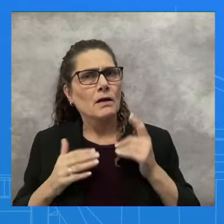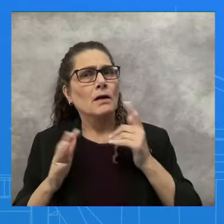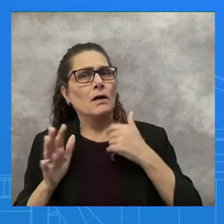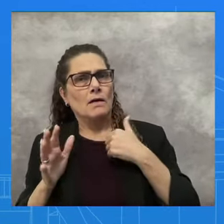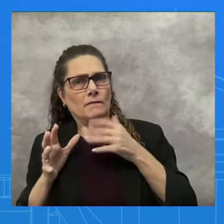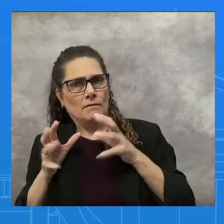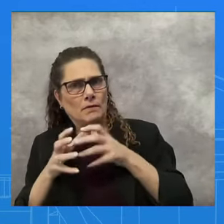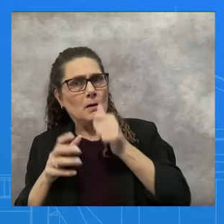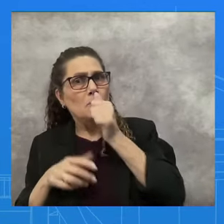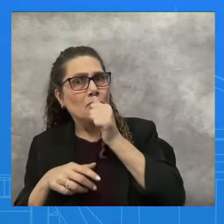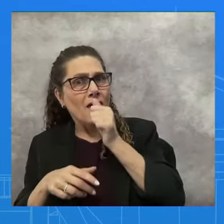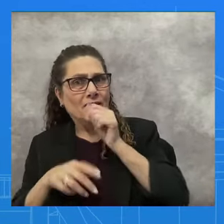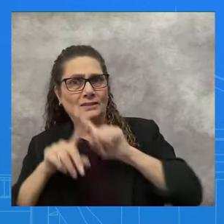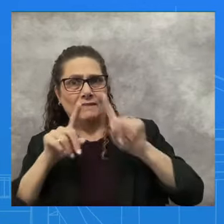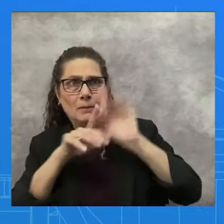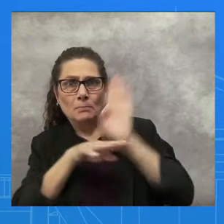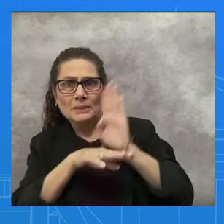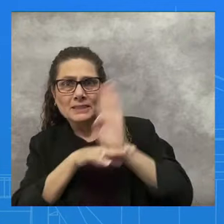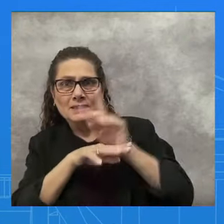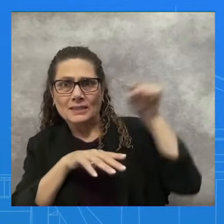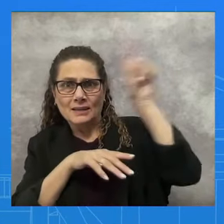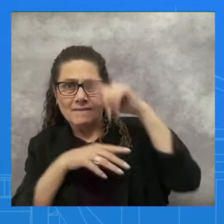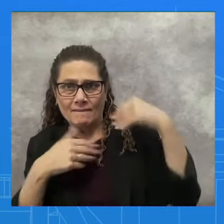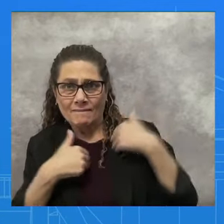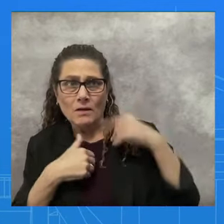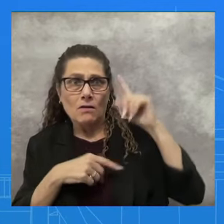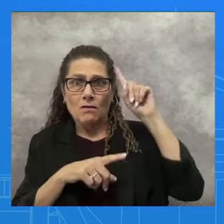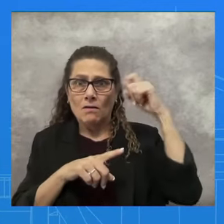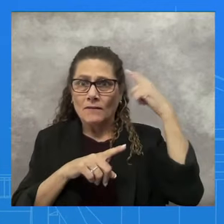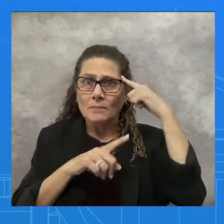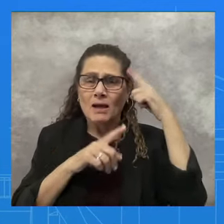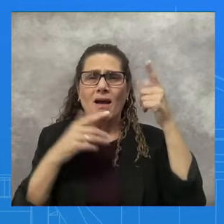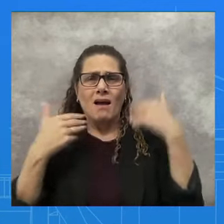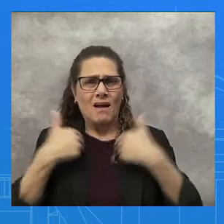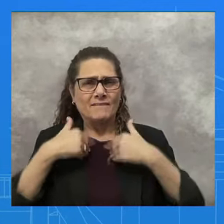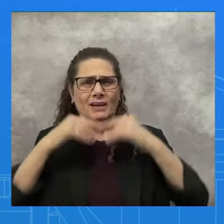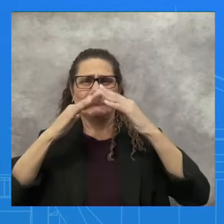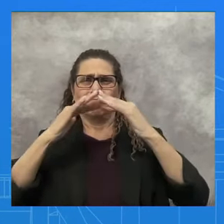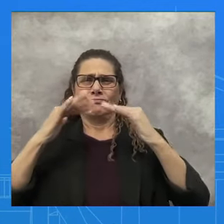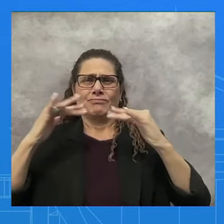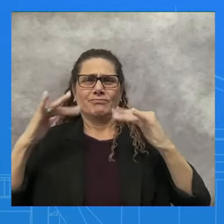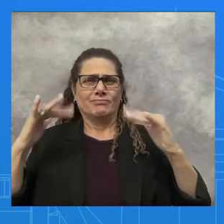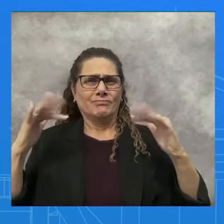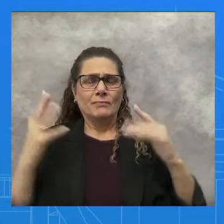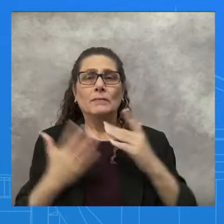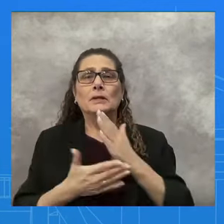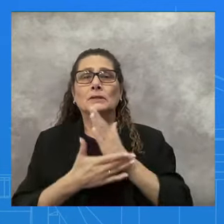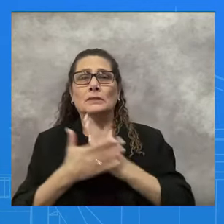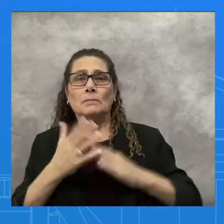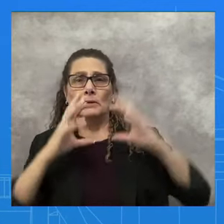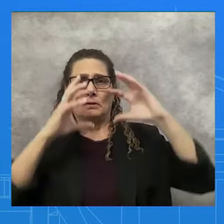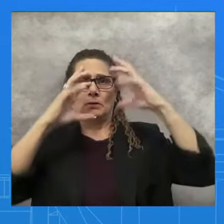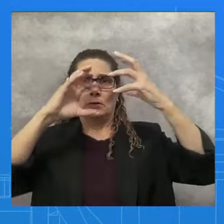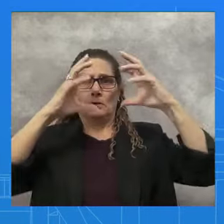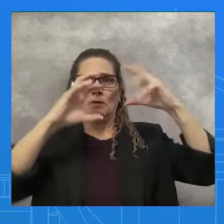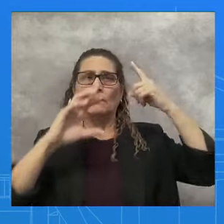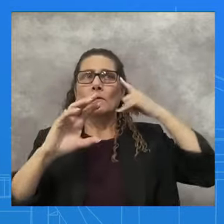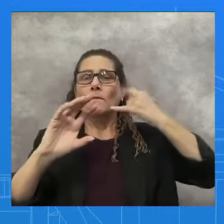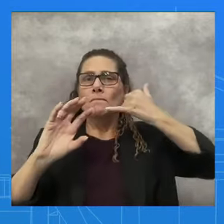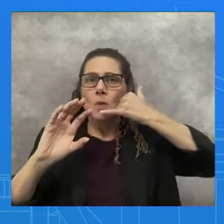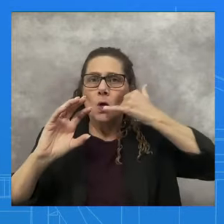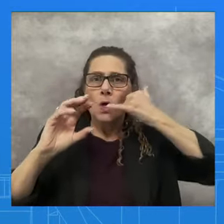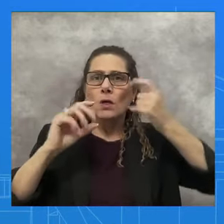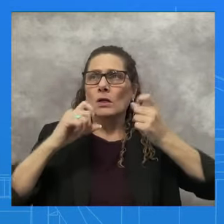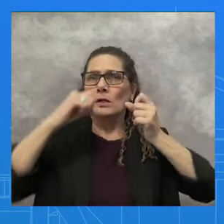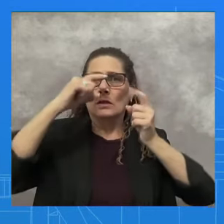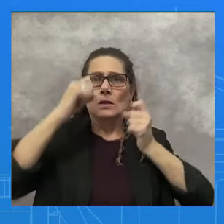things. Well, you talked about some of them there, communications, Command and control. What's the transportation? US's concern?